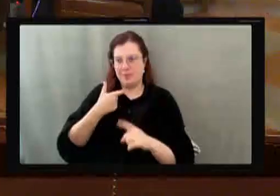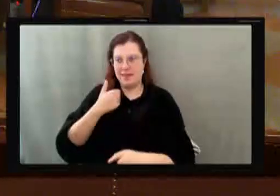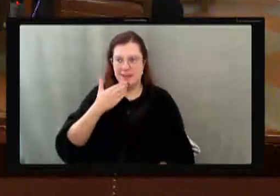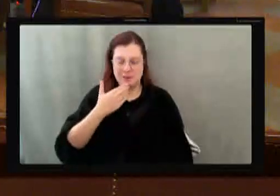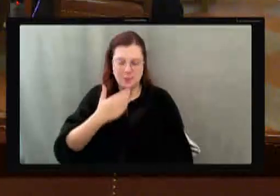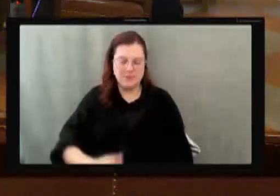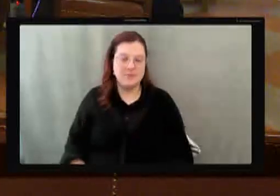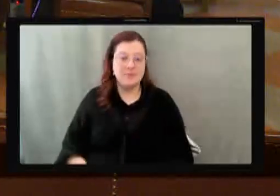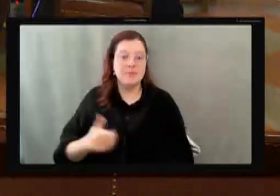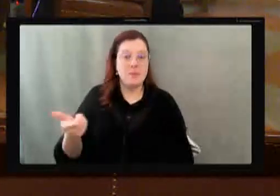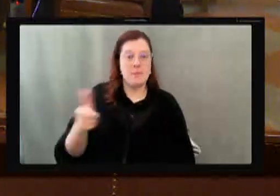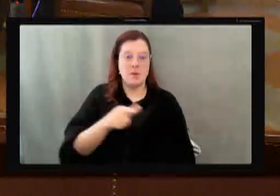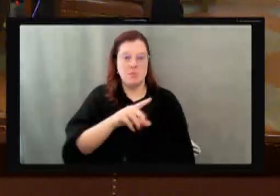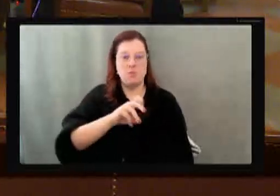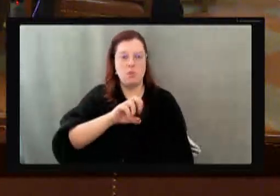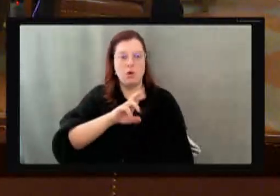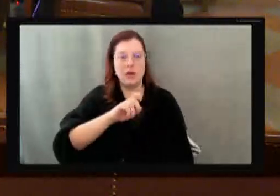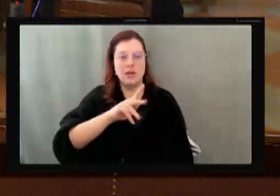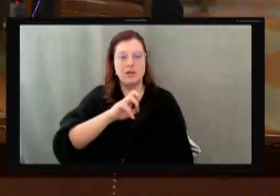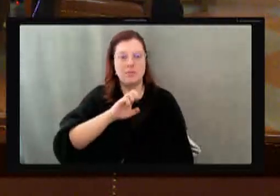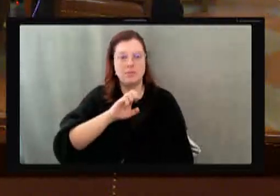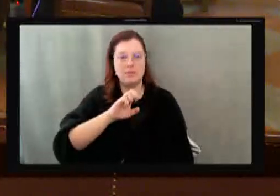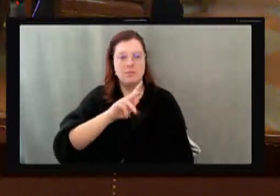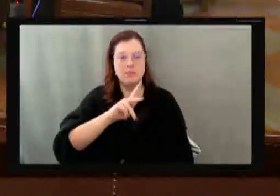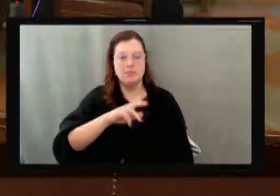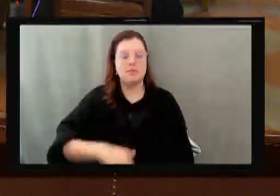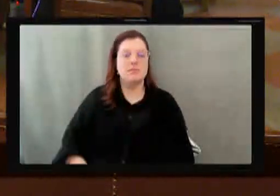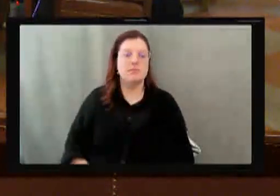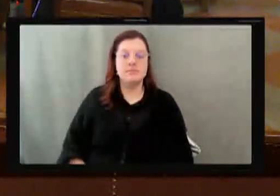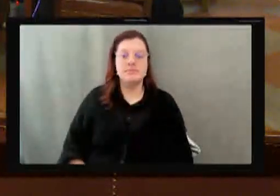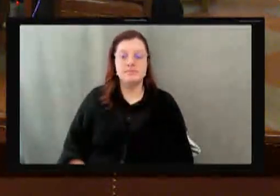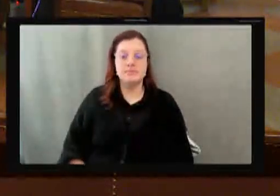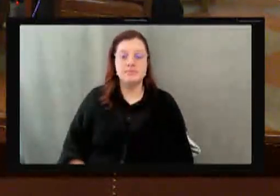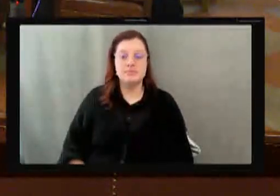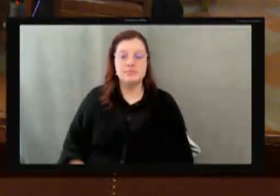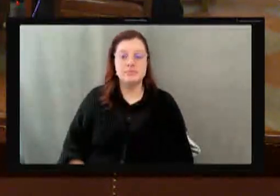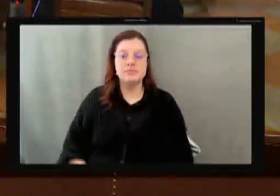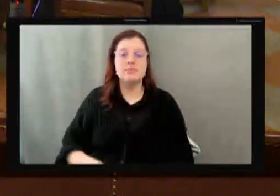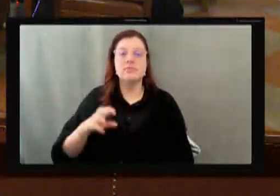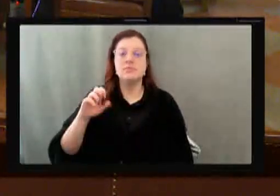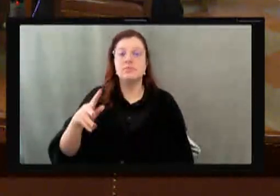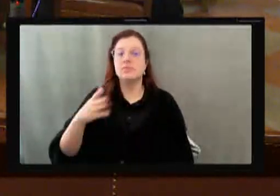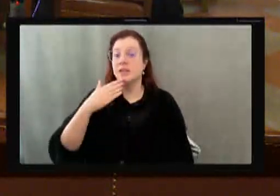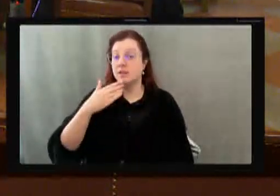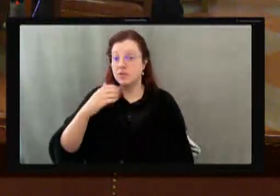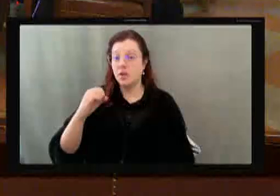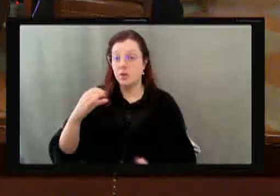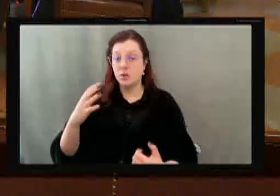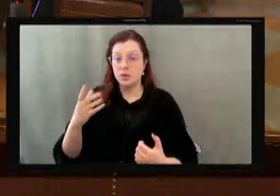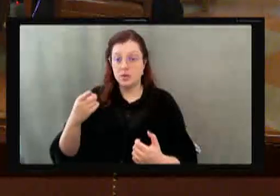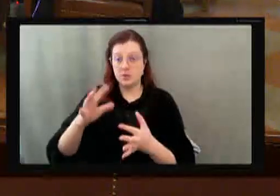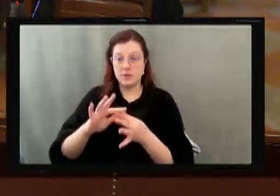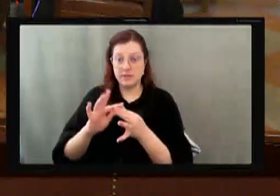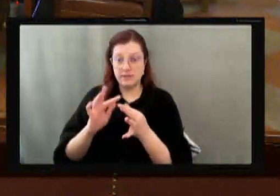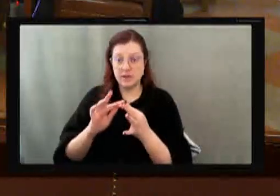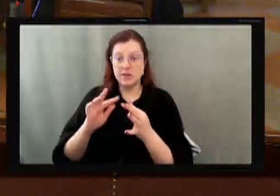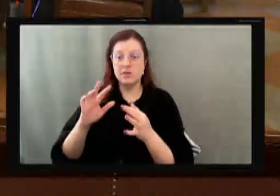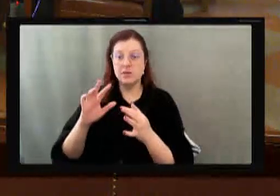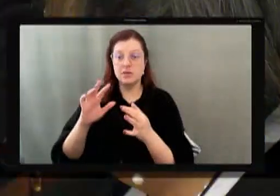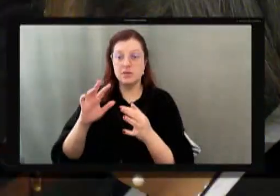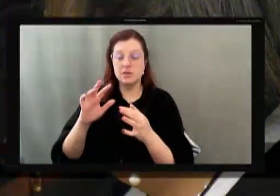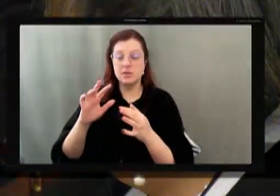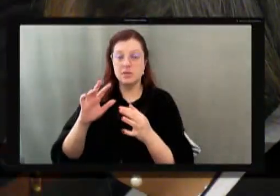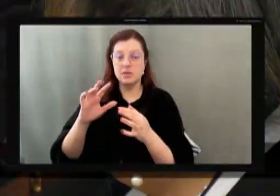you. Councilperson Warwick. Yeah, thanks. So you mentioned the crash data. I know that as part